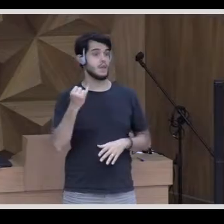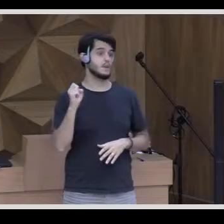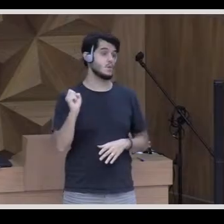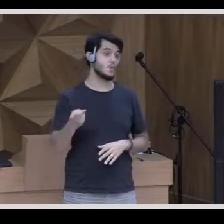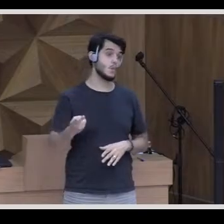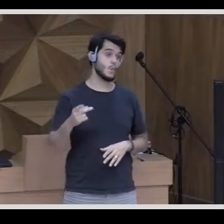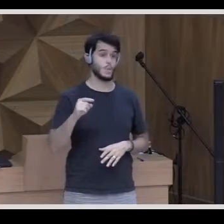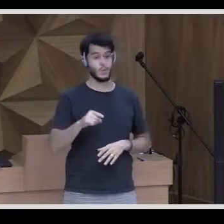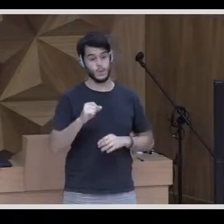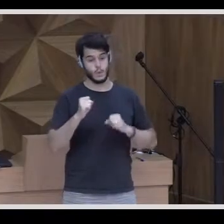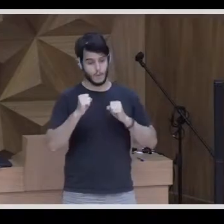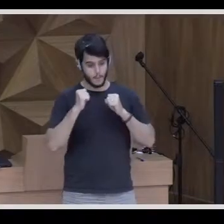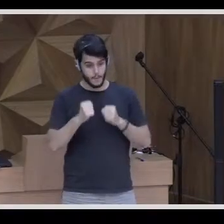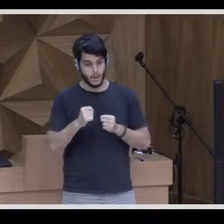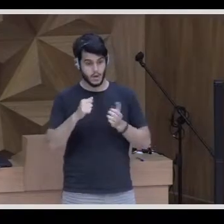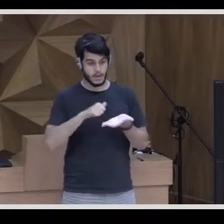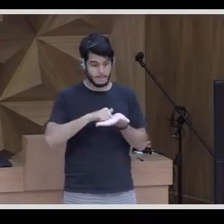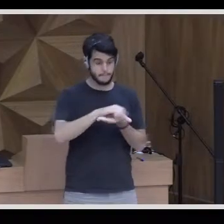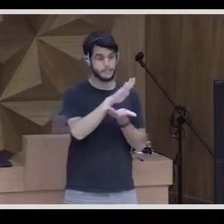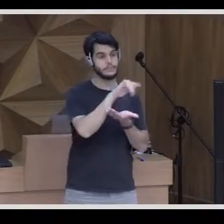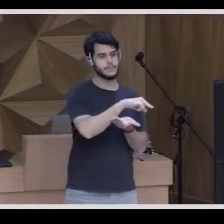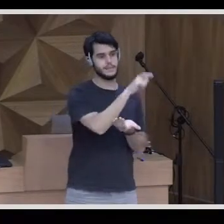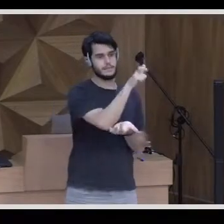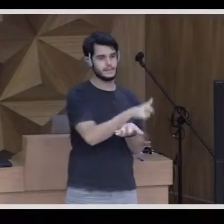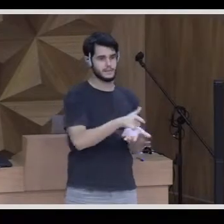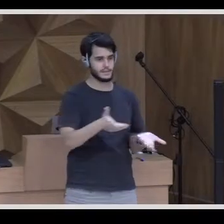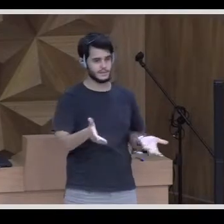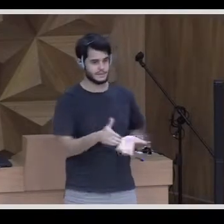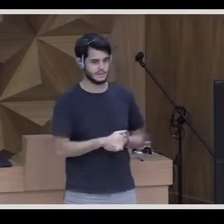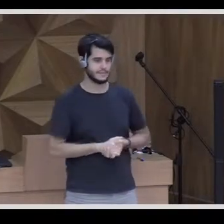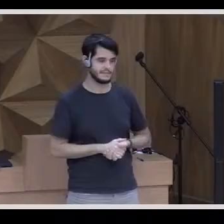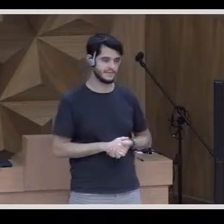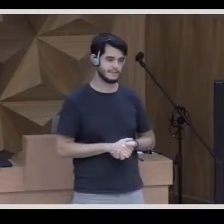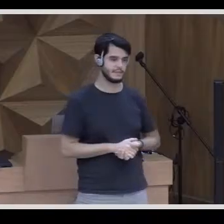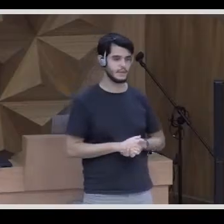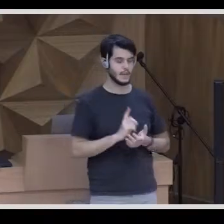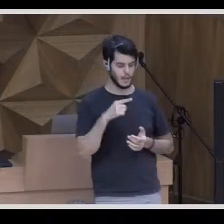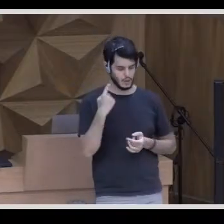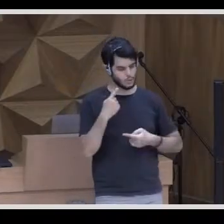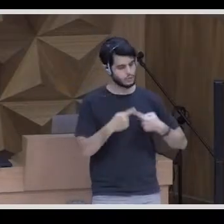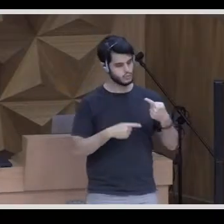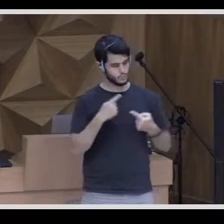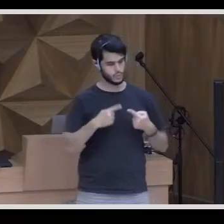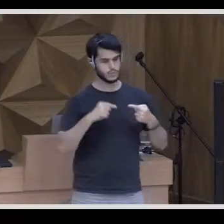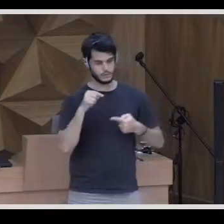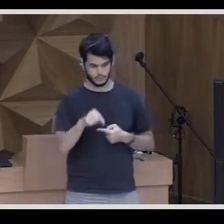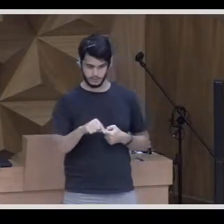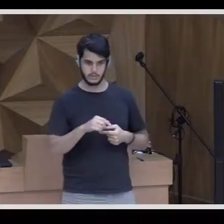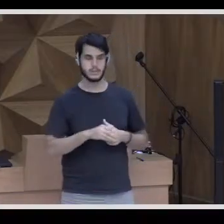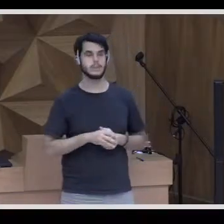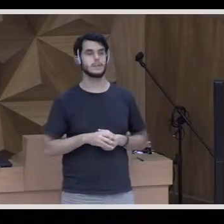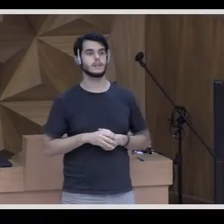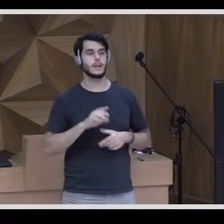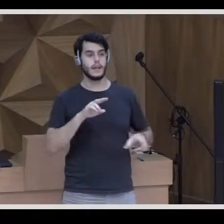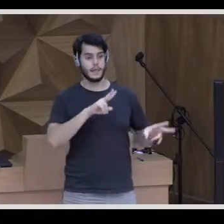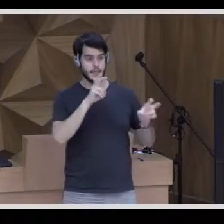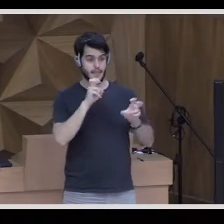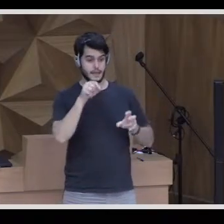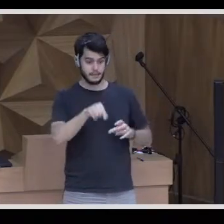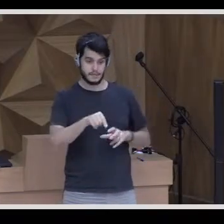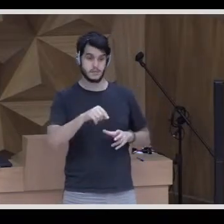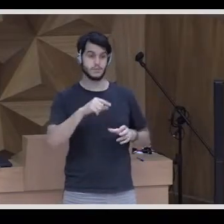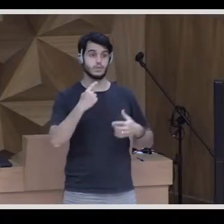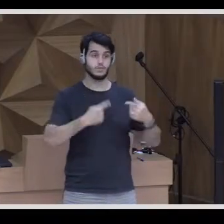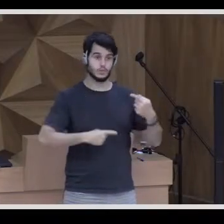would be to using this technology, and a theme that came up over and over again was around more about being spied on